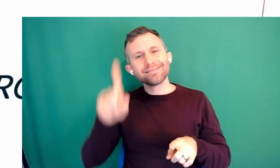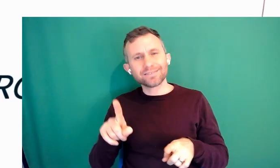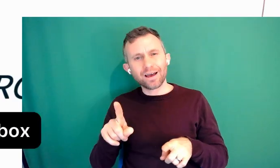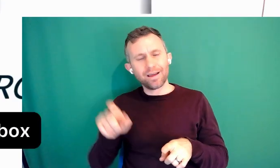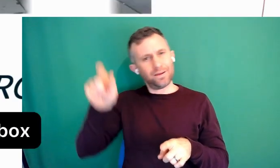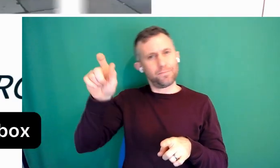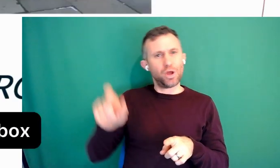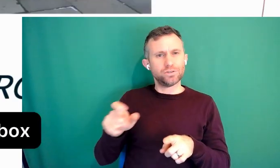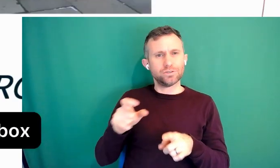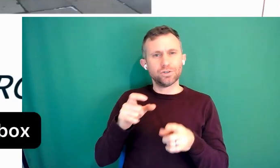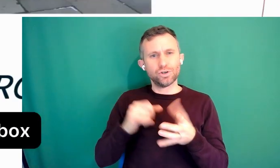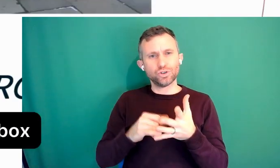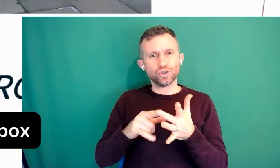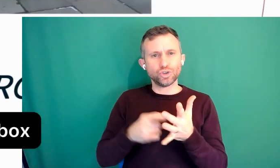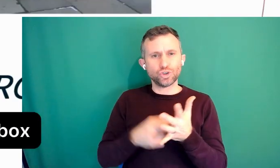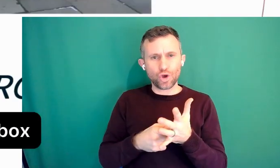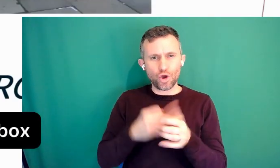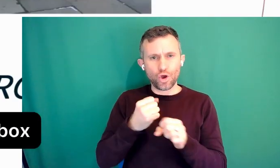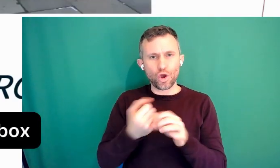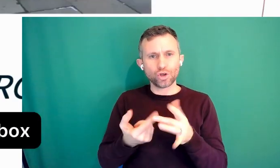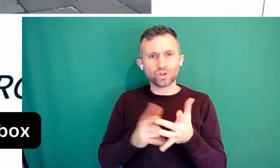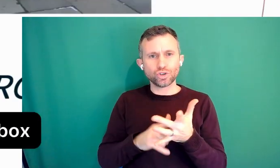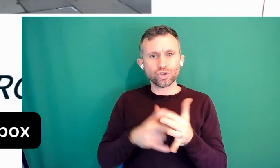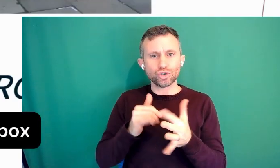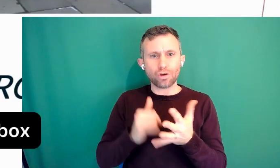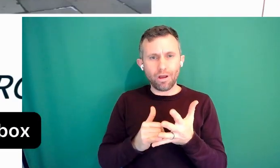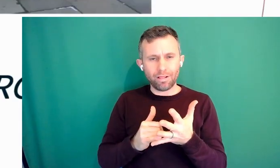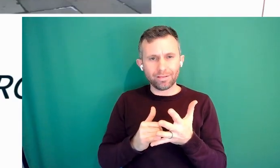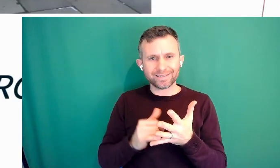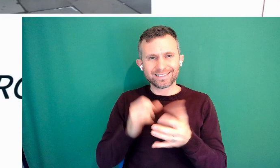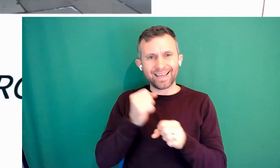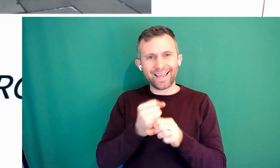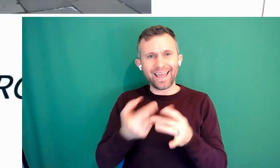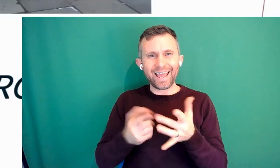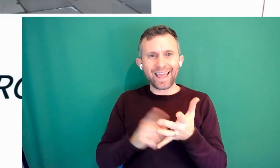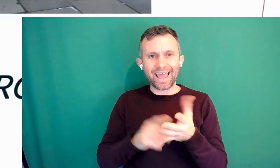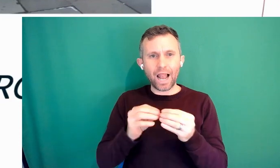you have the inspiration for the London telephone box.